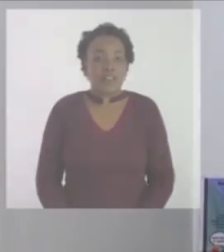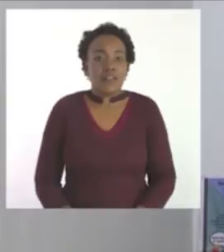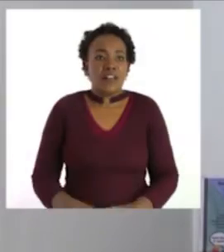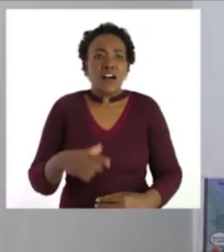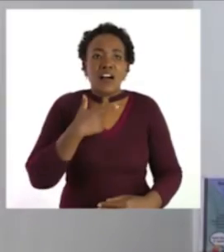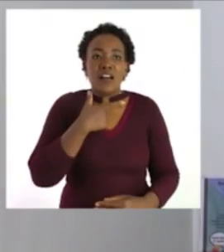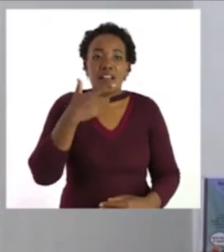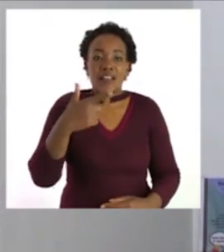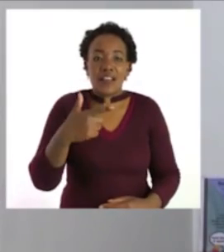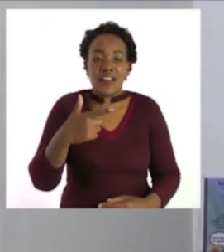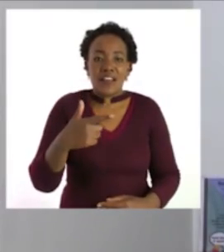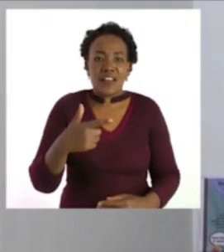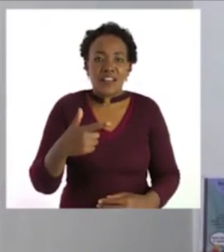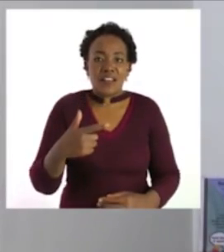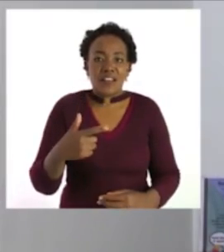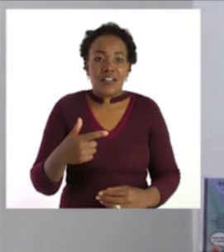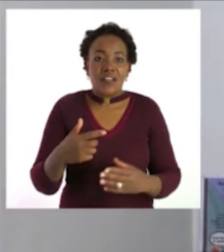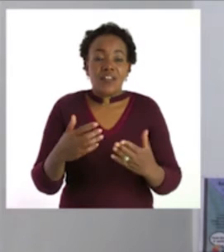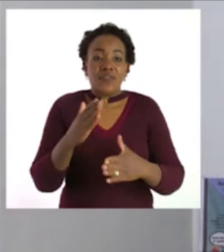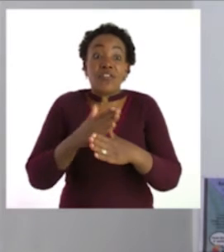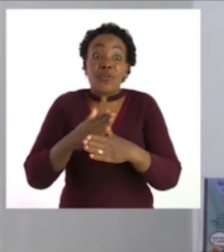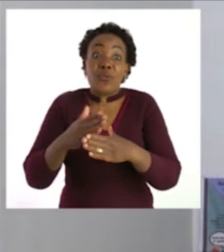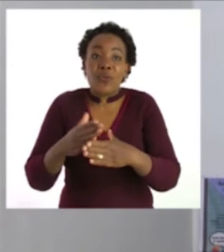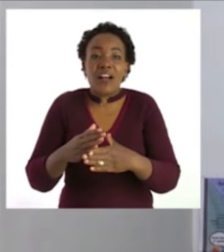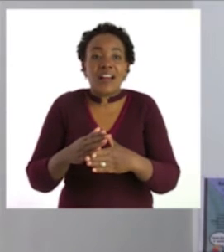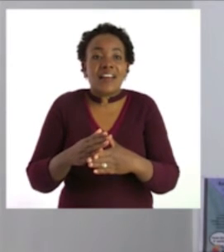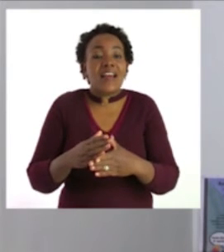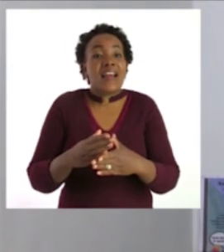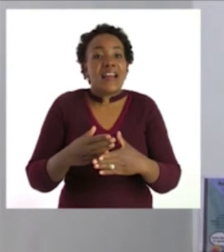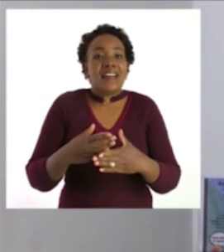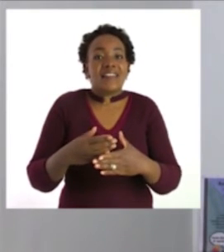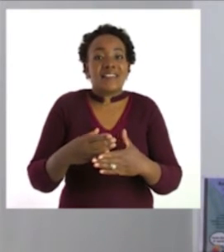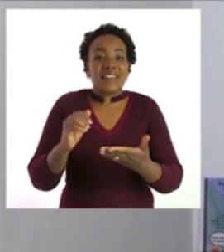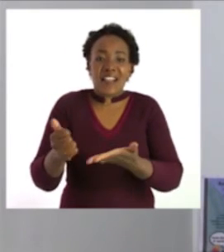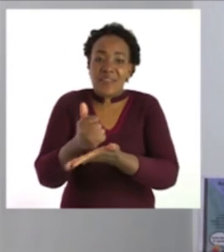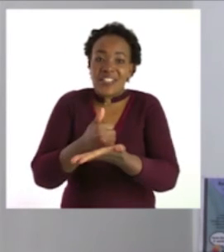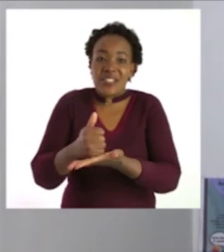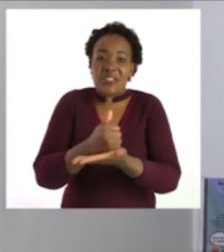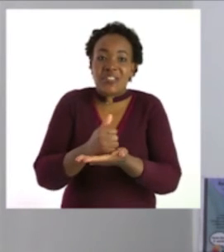Thank you so much for the lesson. Now it's time to sanitize once again.